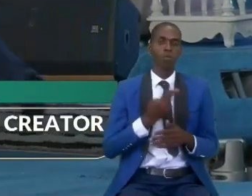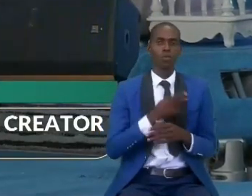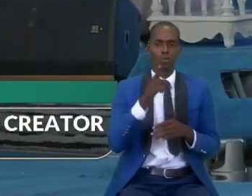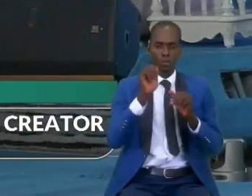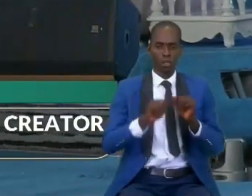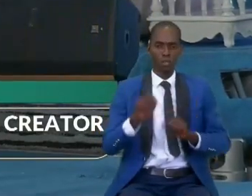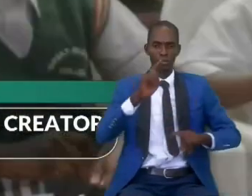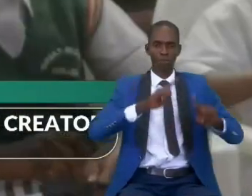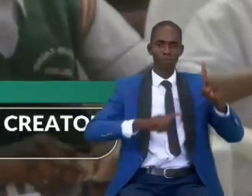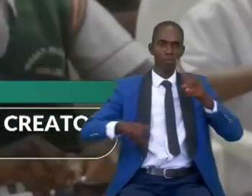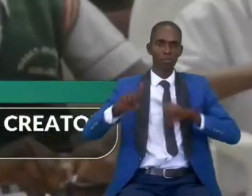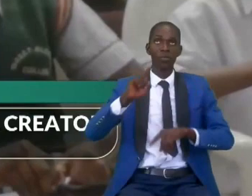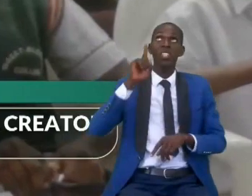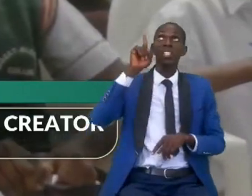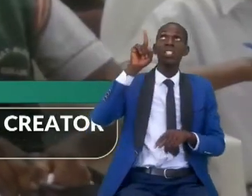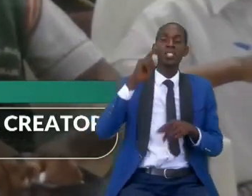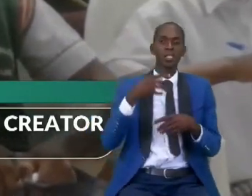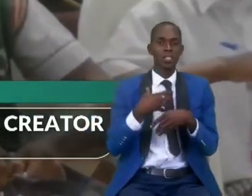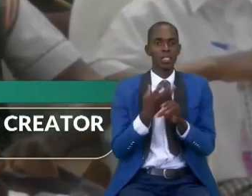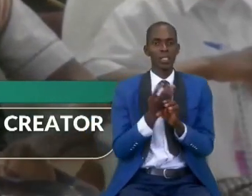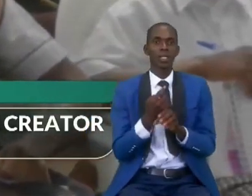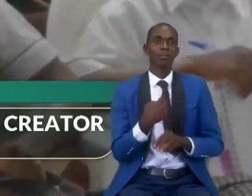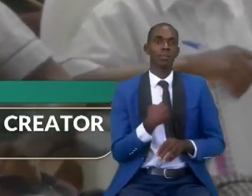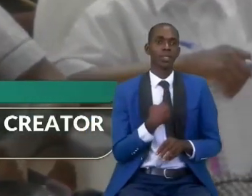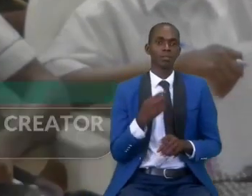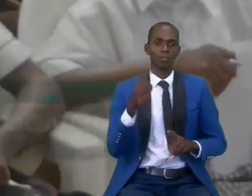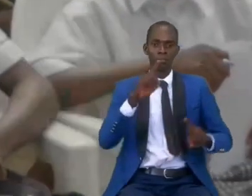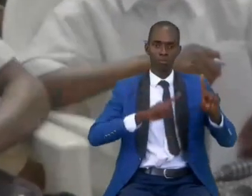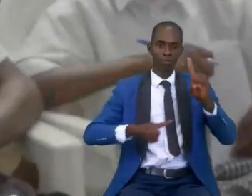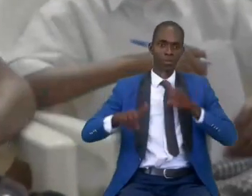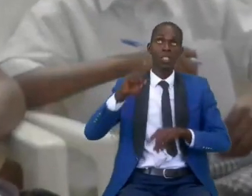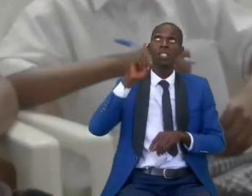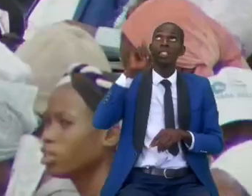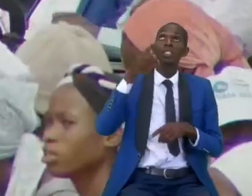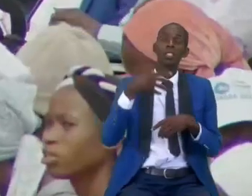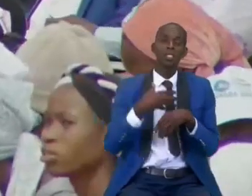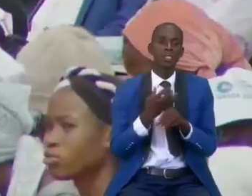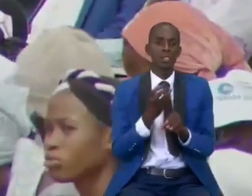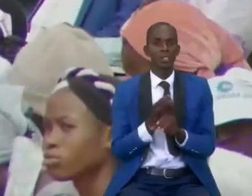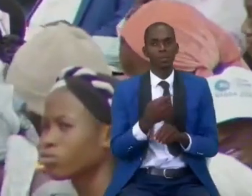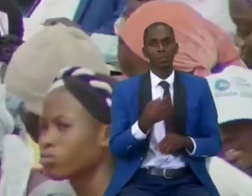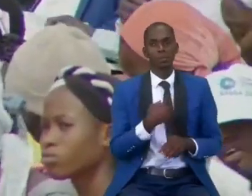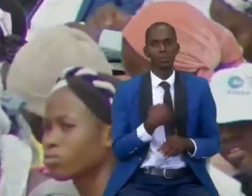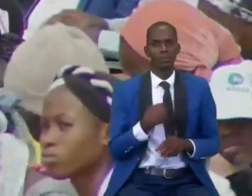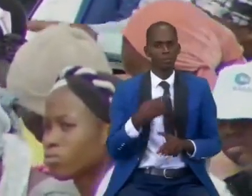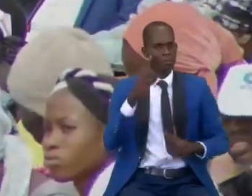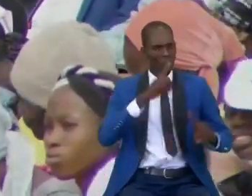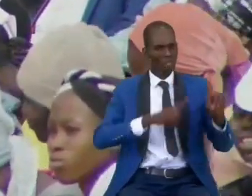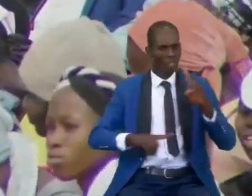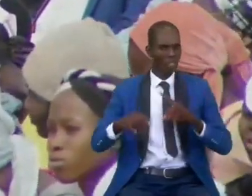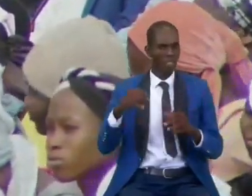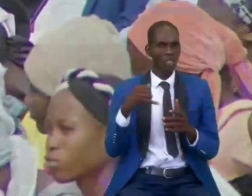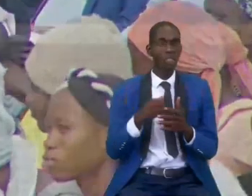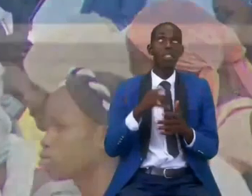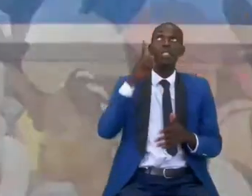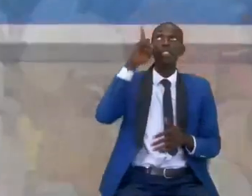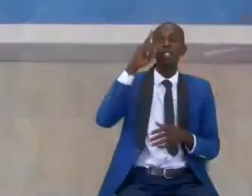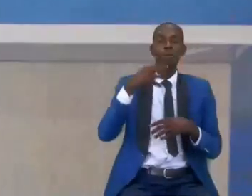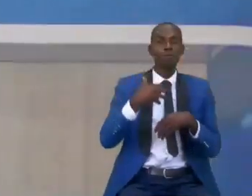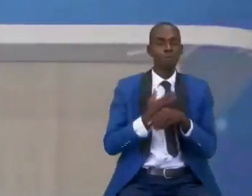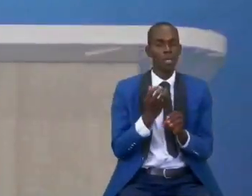again? Say that with conviction. You know, I heard of, you know, some